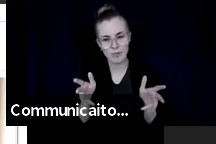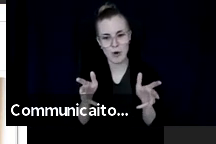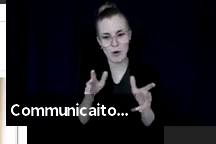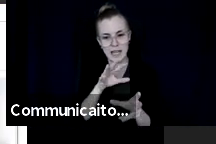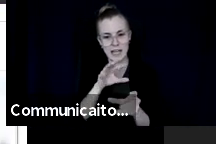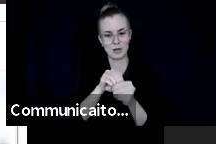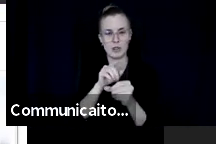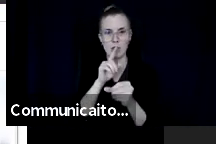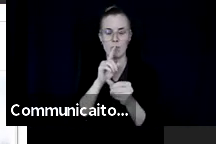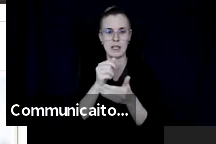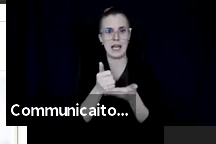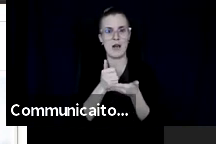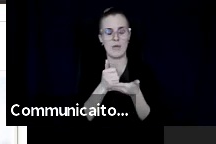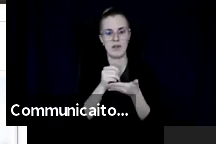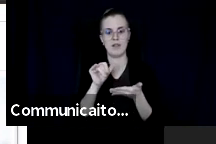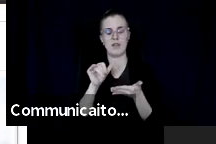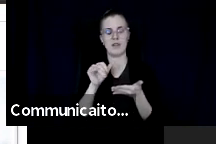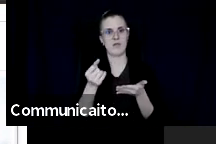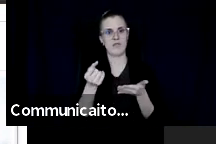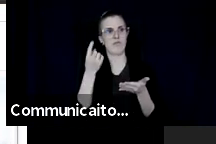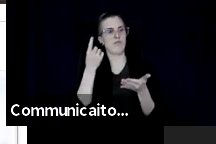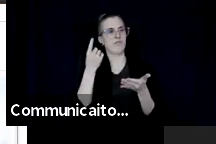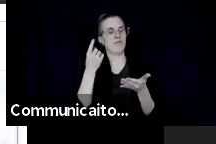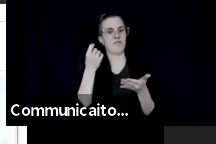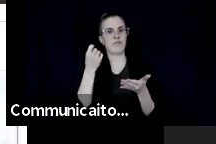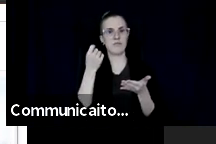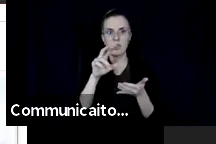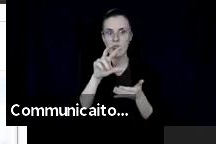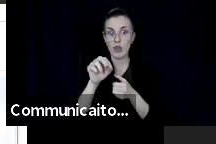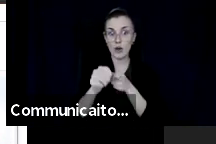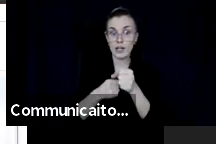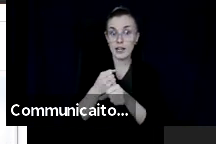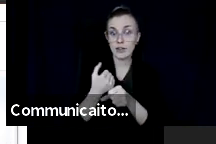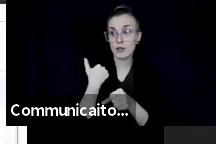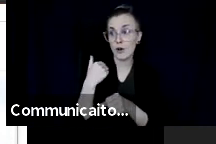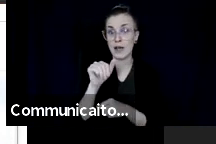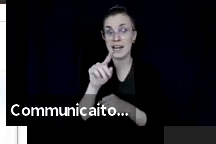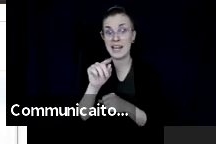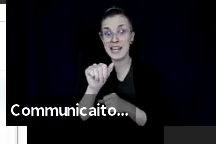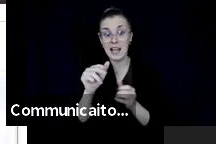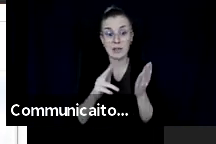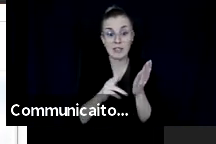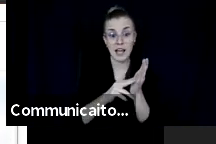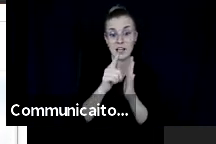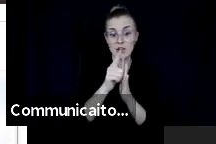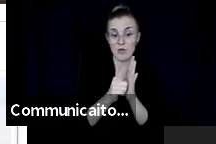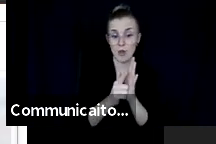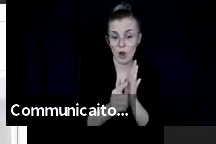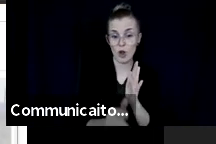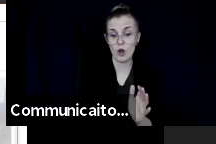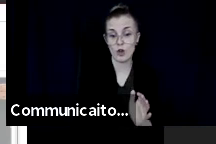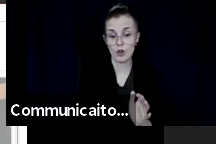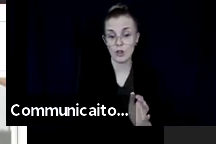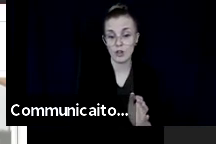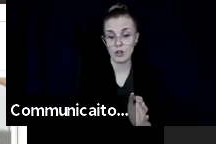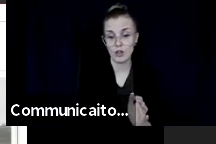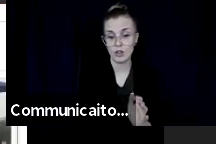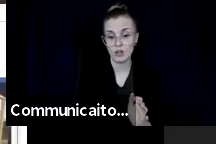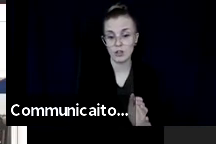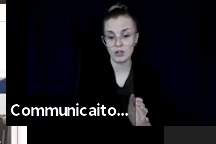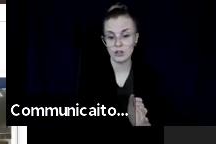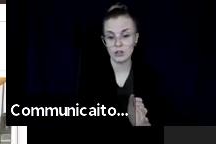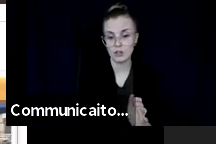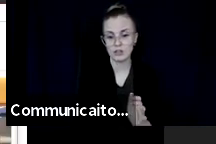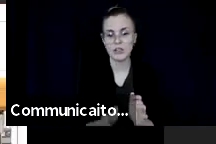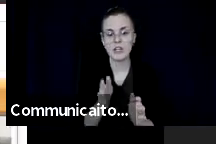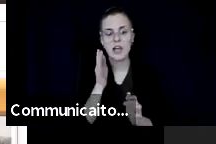eyes. I mean, 30 years ago, ADA was signed into law, and that it's helped start the conversation of